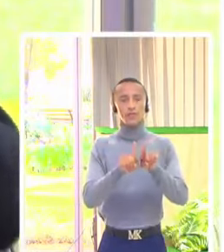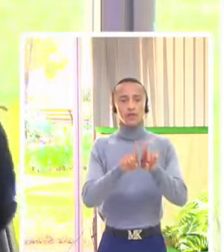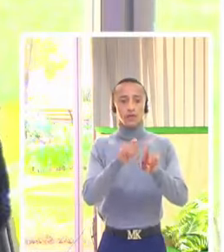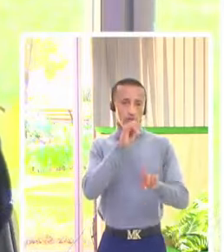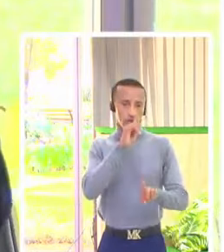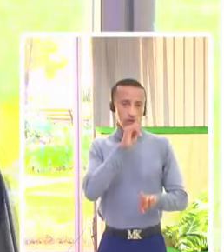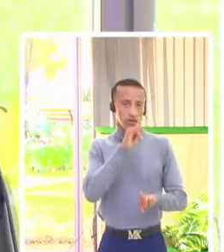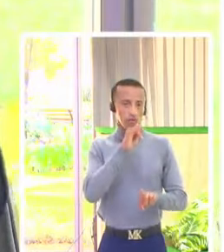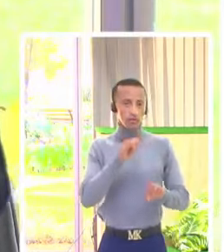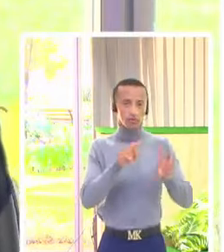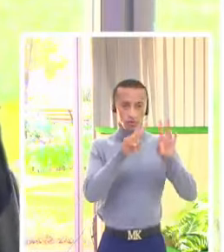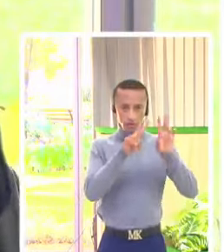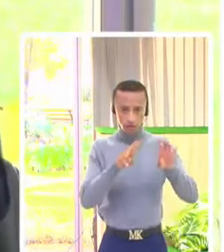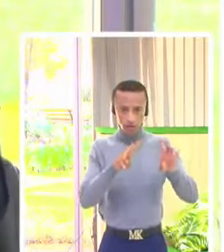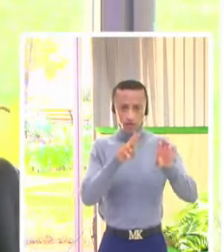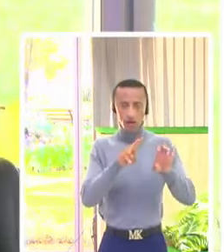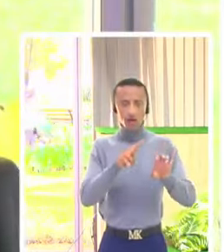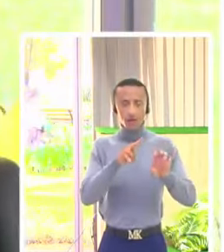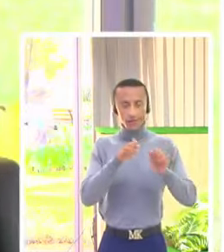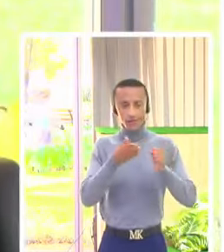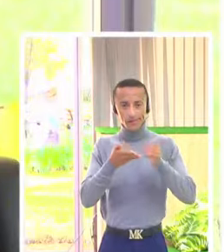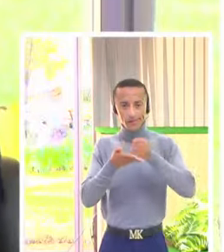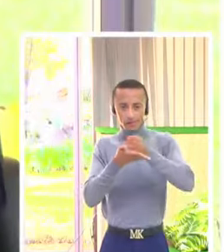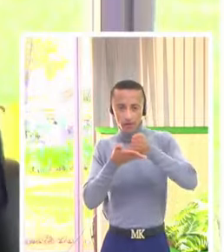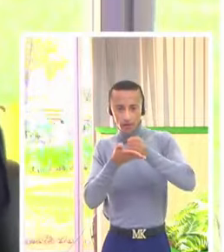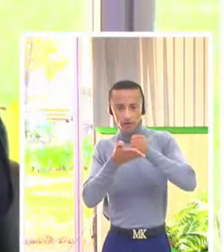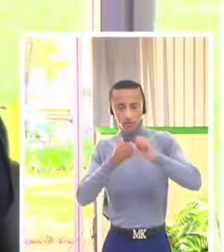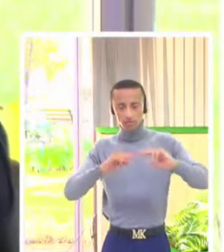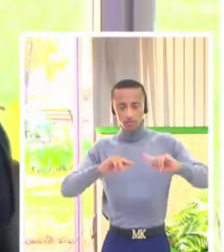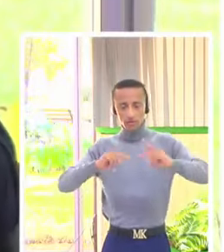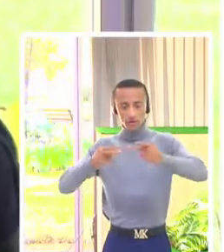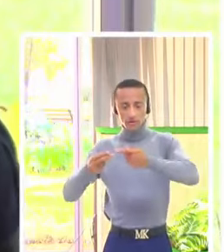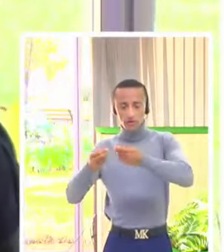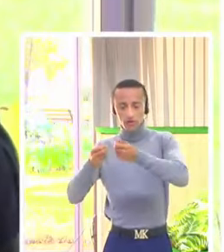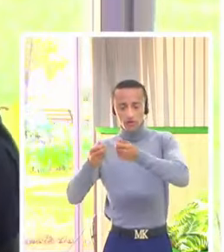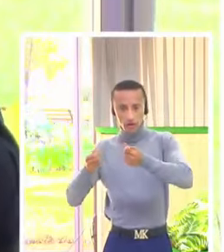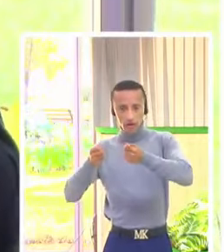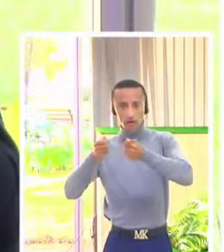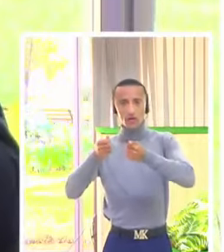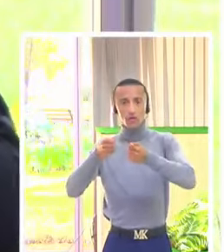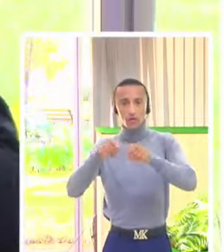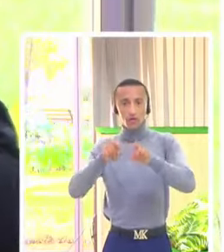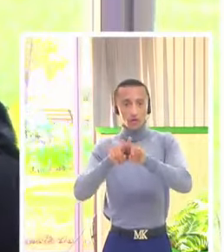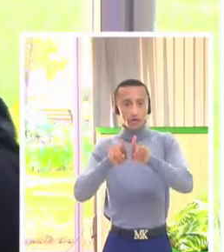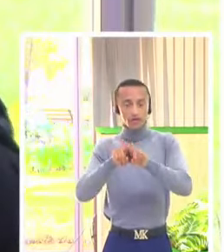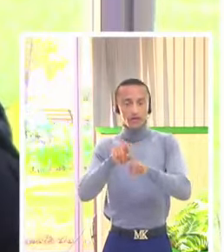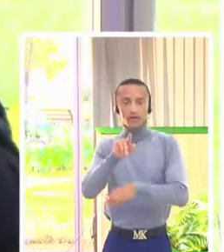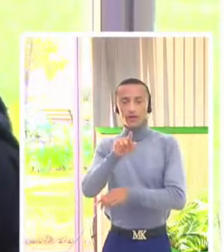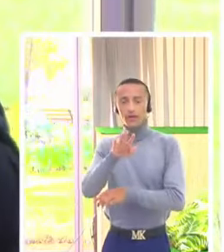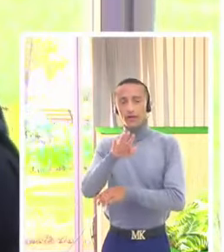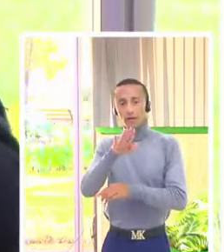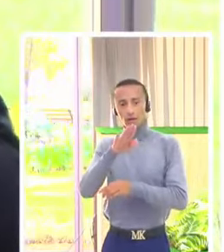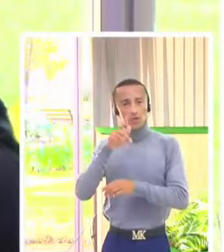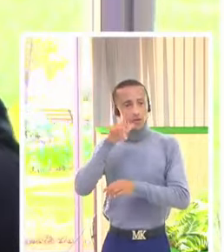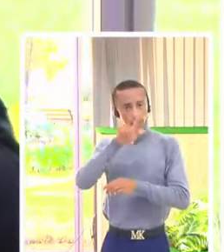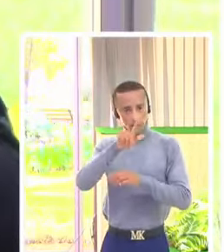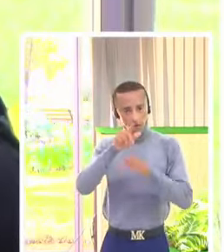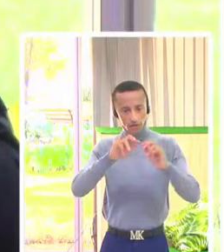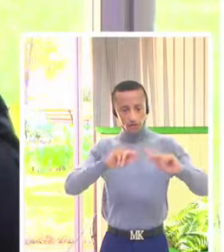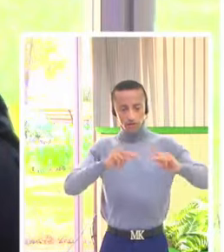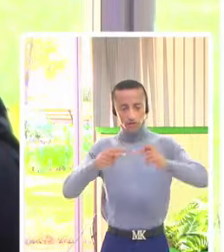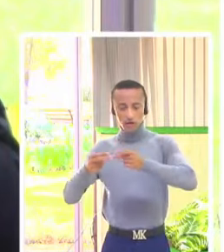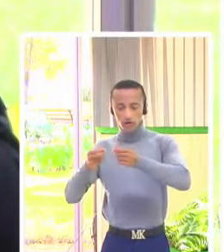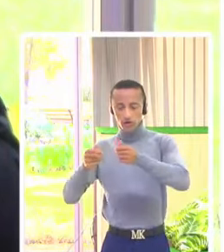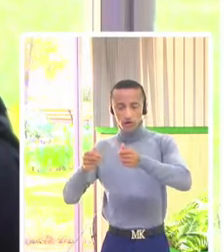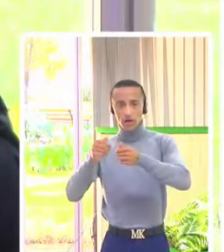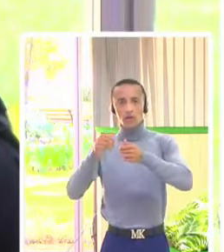complicated politically. Farmers' lobby is very strong. So on the failures that Guy was mentioning, one